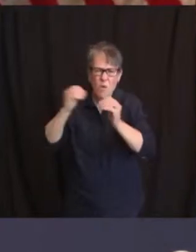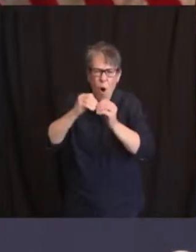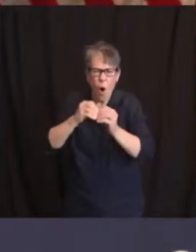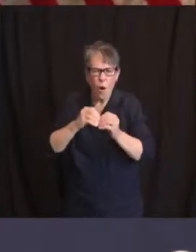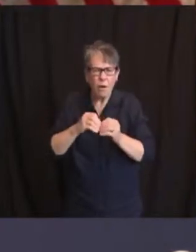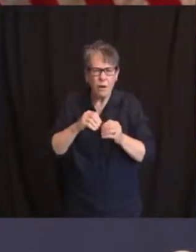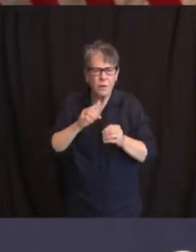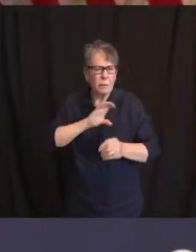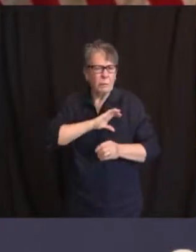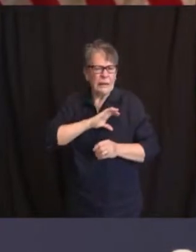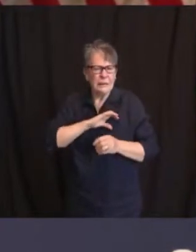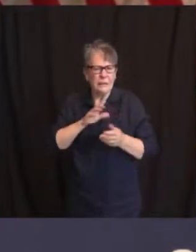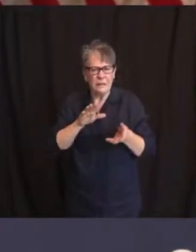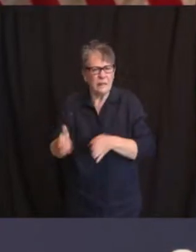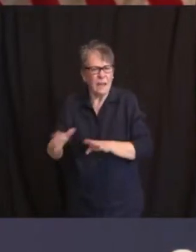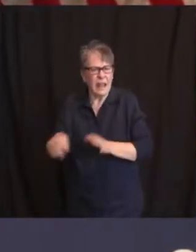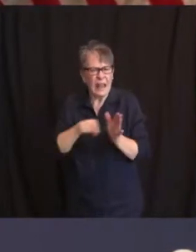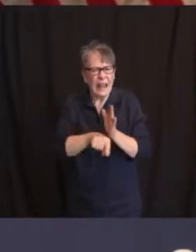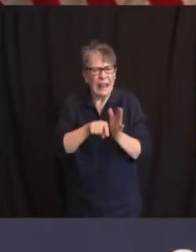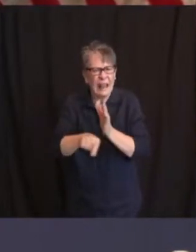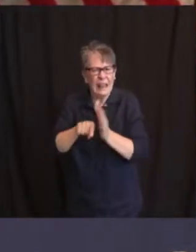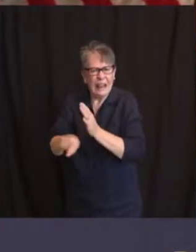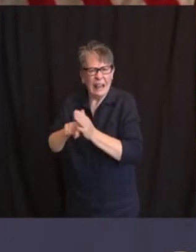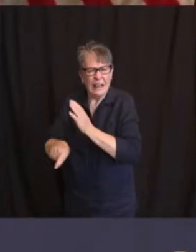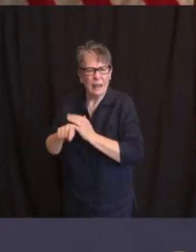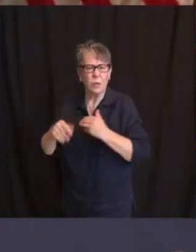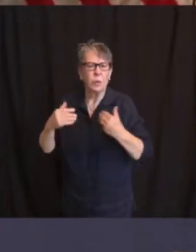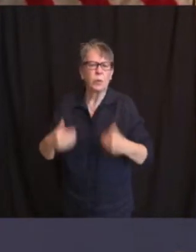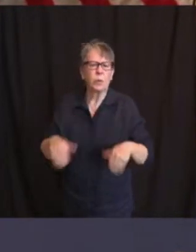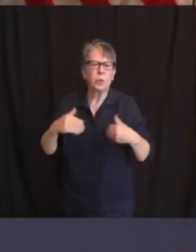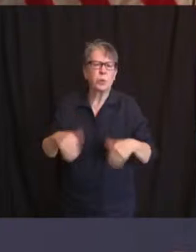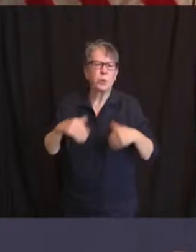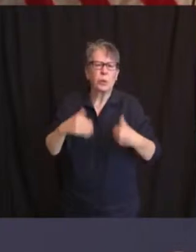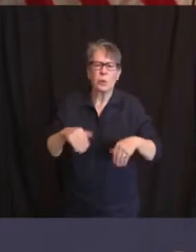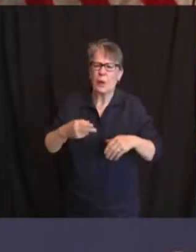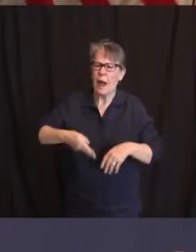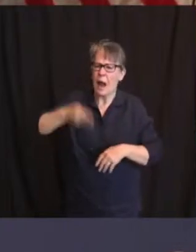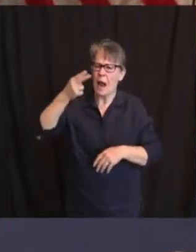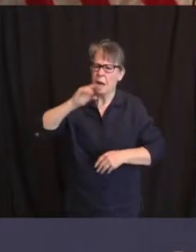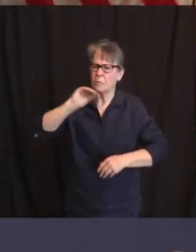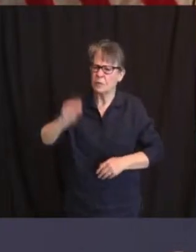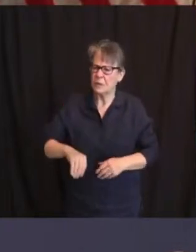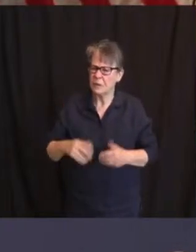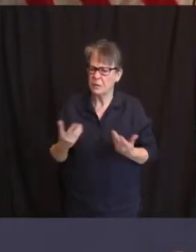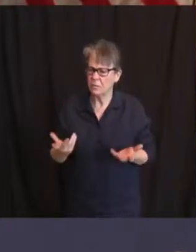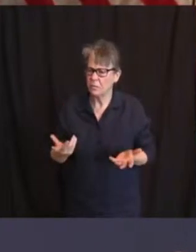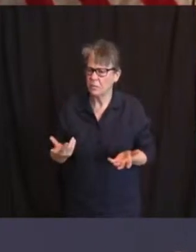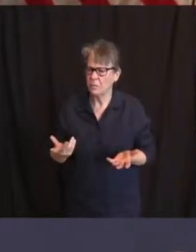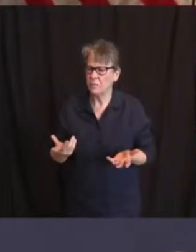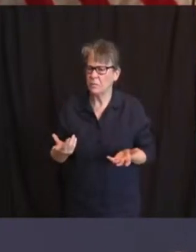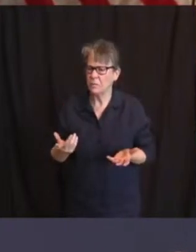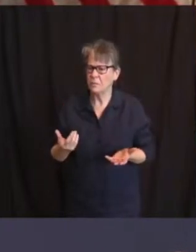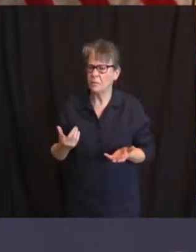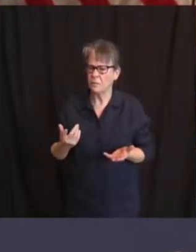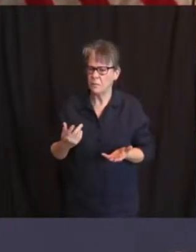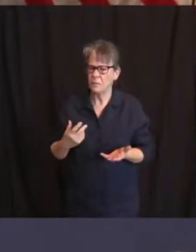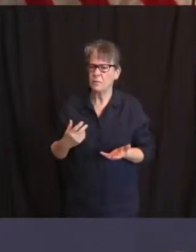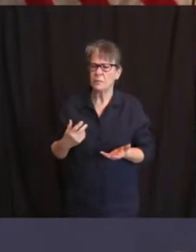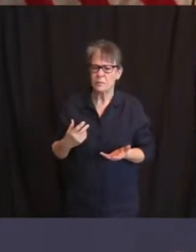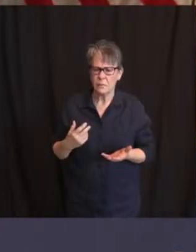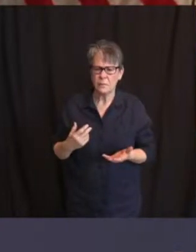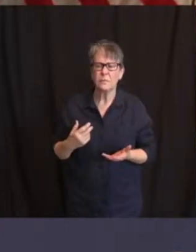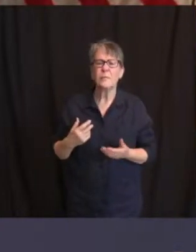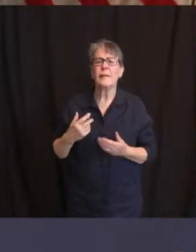of the lives lost have been lost to COVID-19. Is that correct? That is correct. So this is